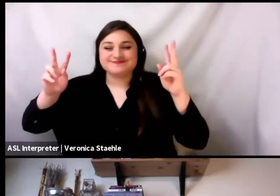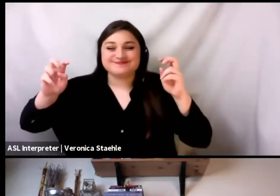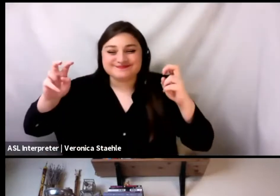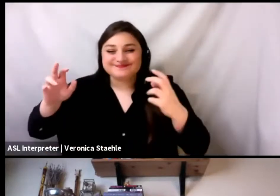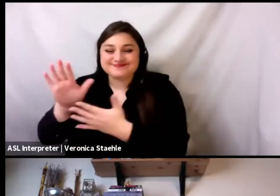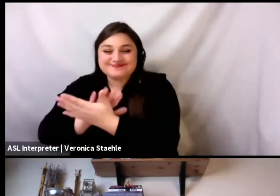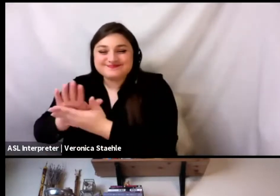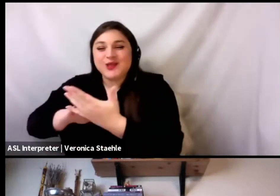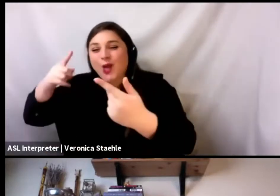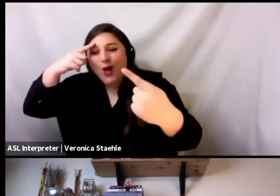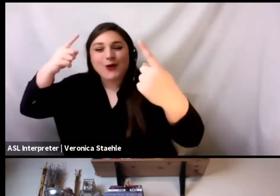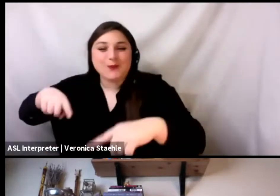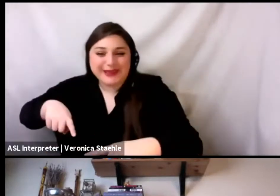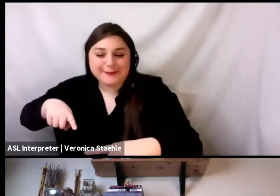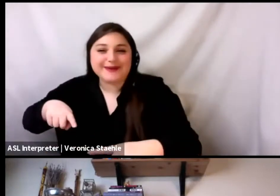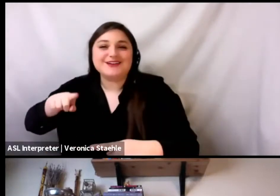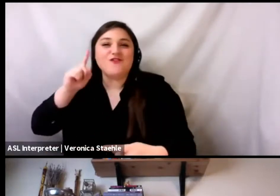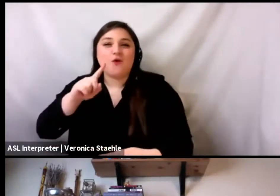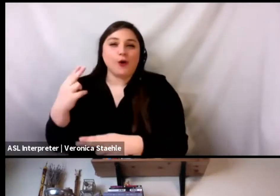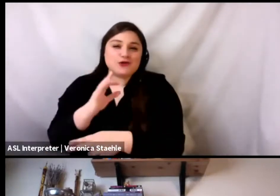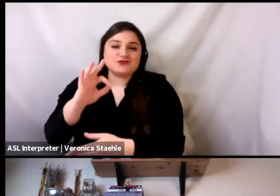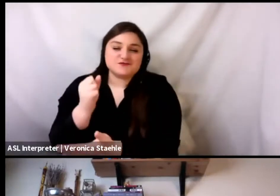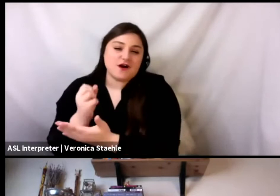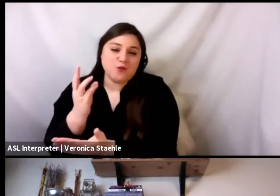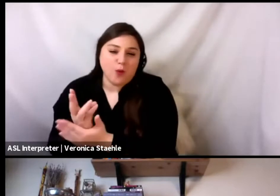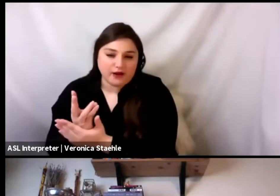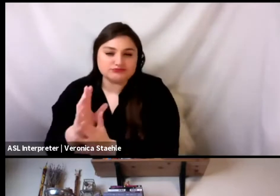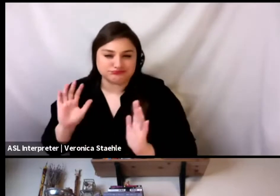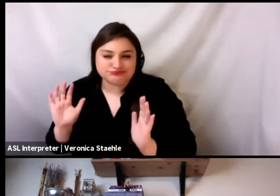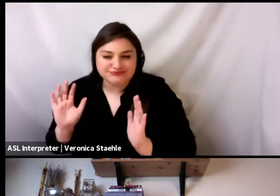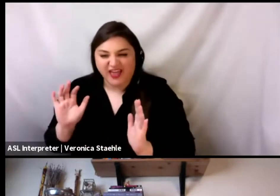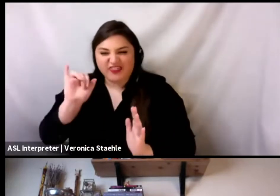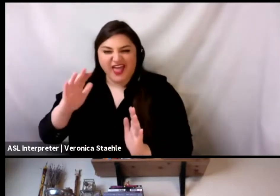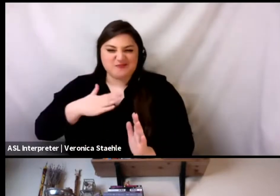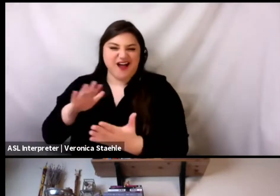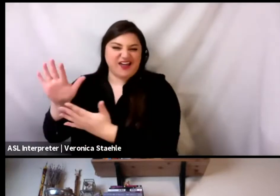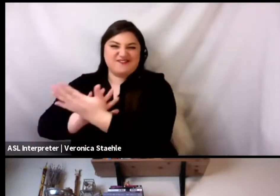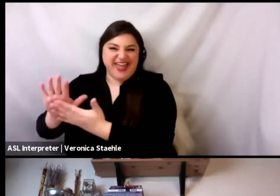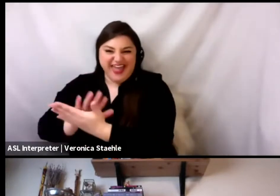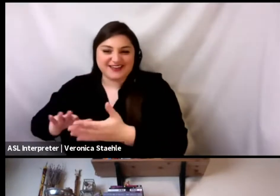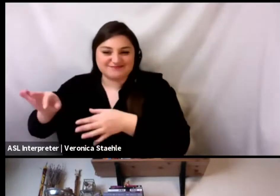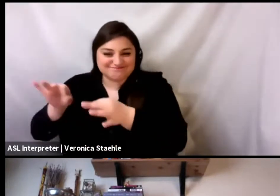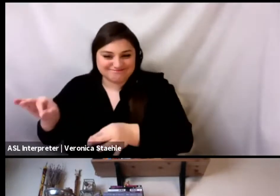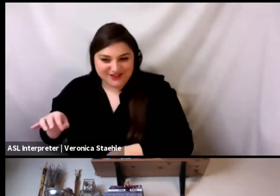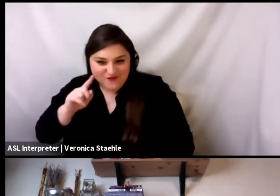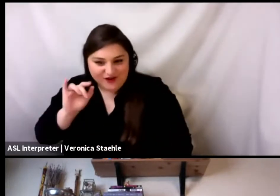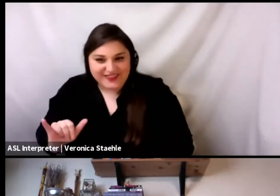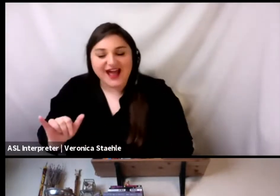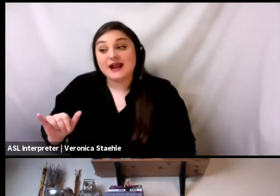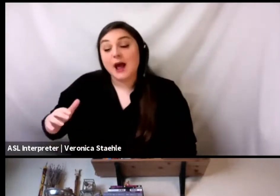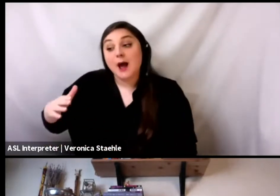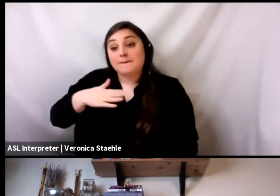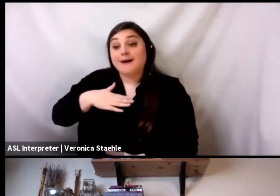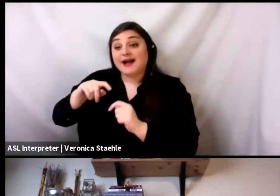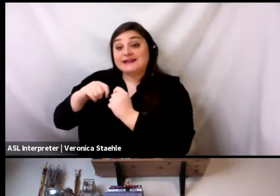my imperfect entry point to explaining what it is. Like Nema, who is the lead writer on this project, we don't